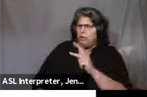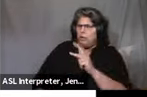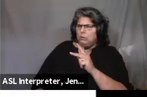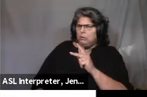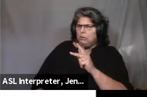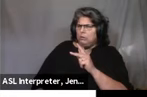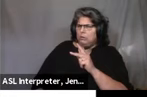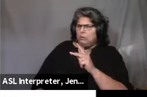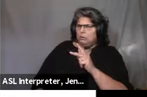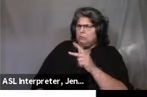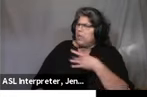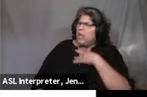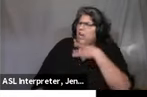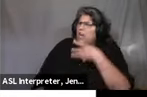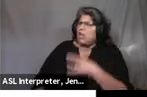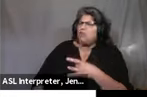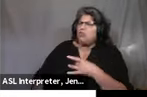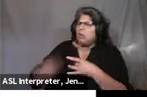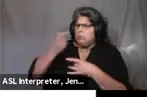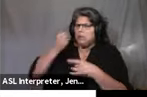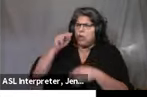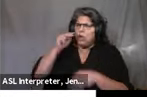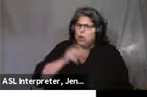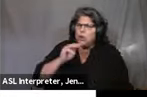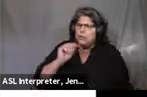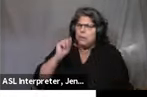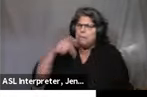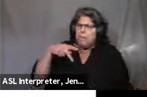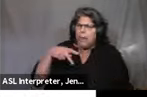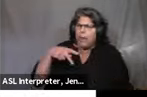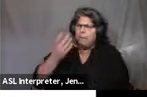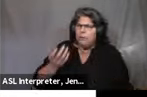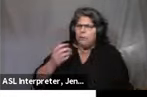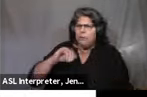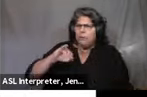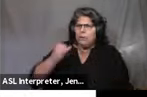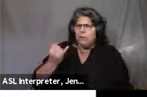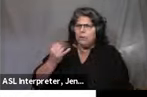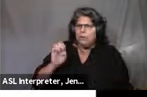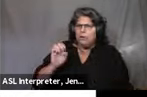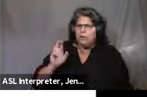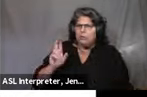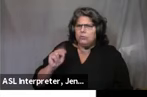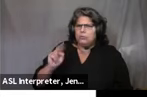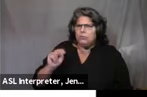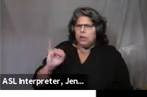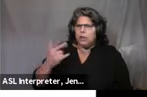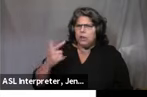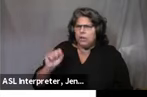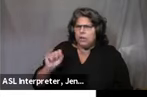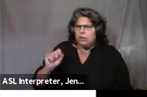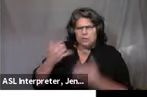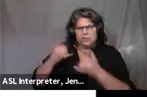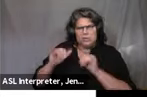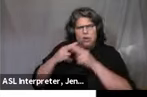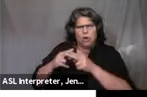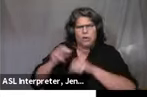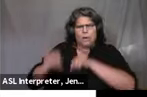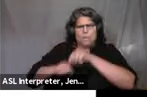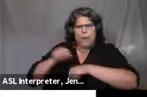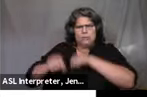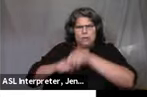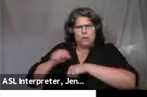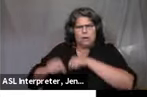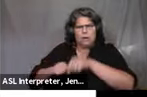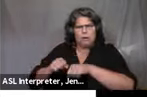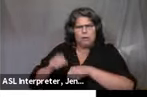That's just interesting because on the map, I see that Jennings is still seems to be marked as a bicycle boulevard. And that was